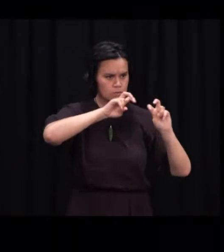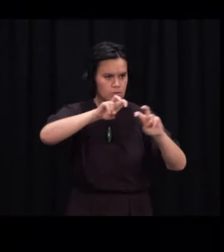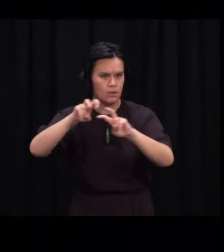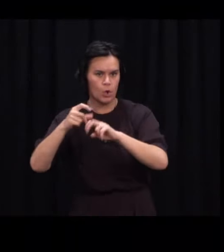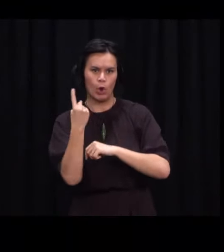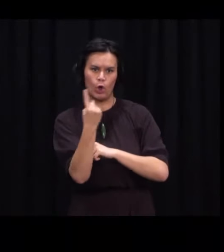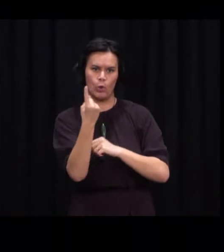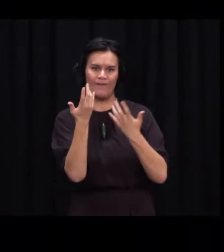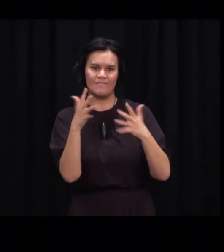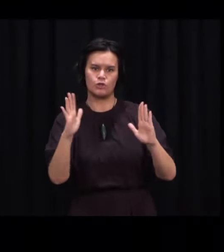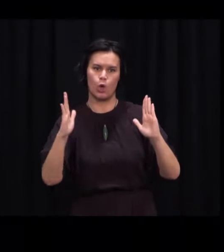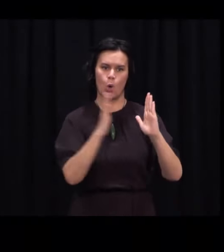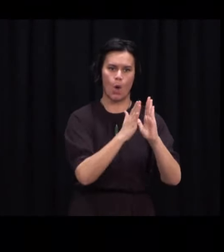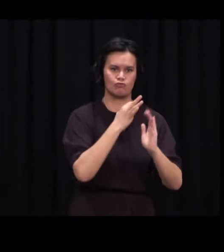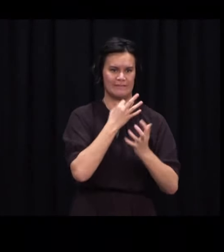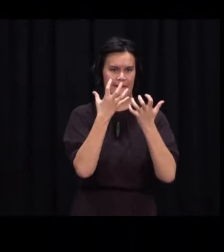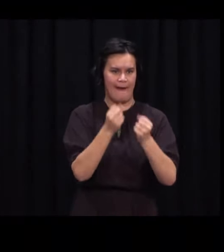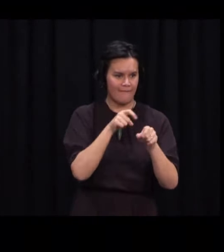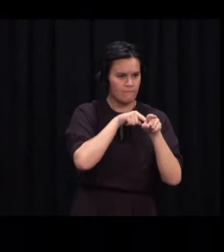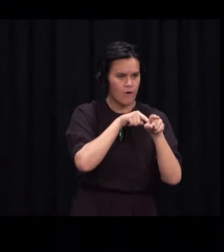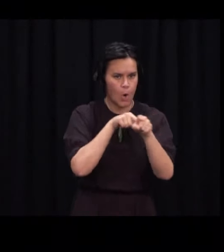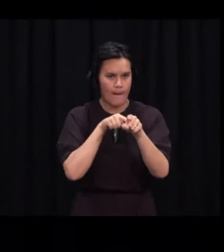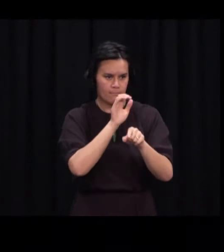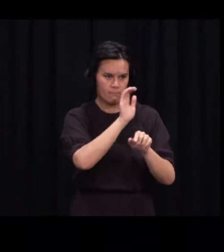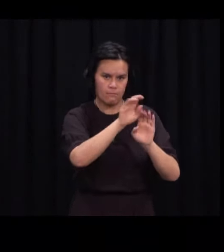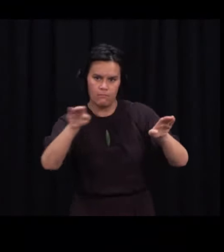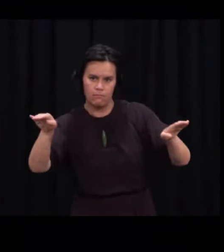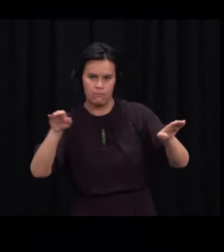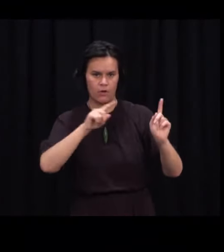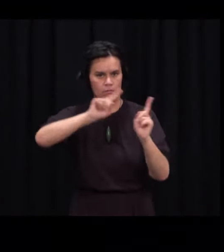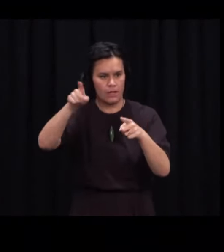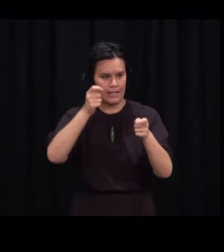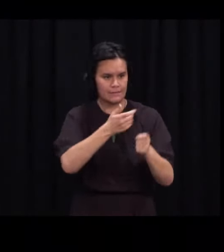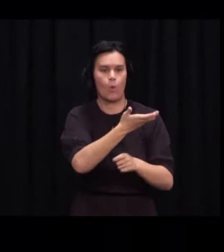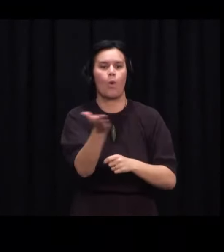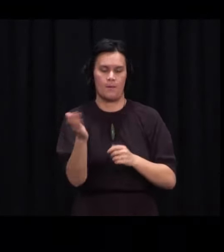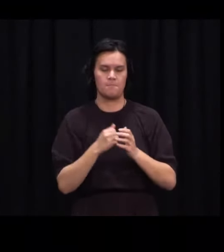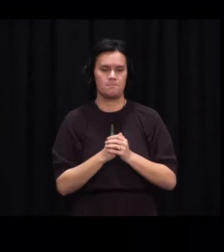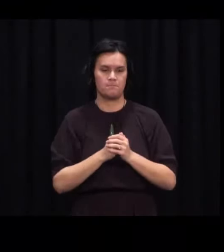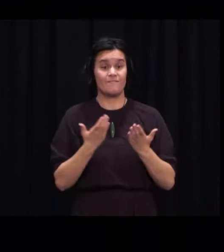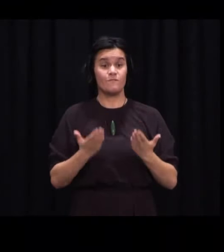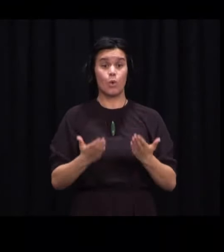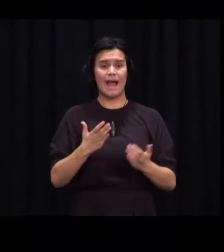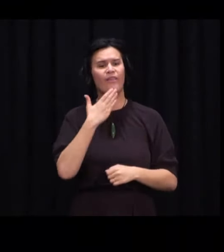extensive testing across that community. For now, though, I do want to thank everyone